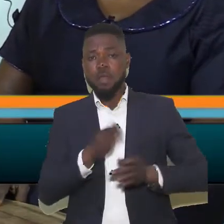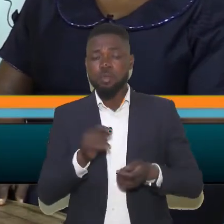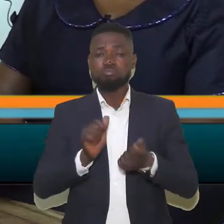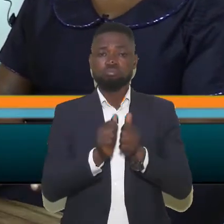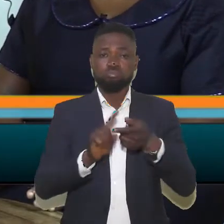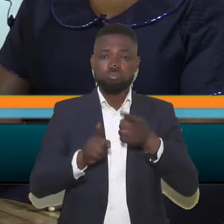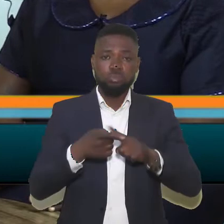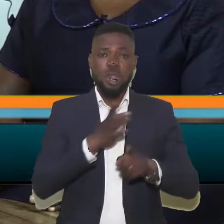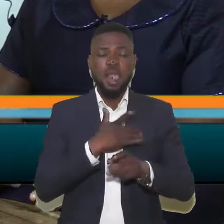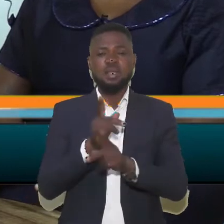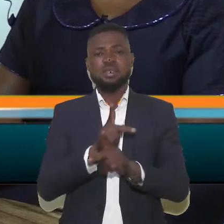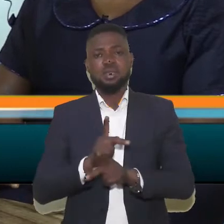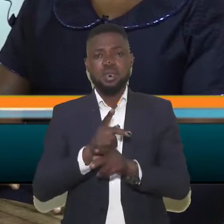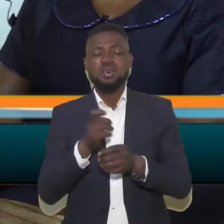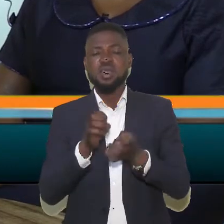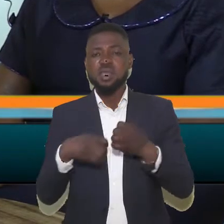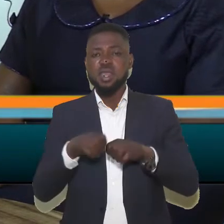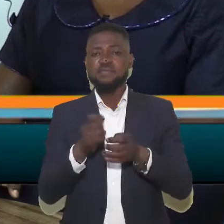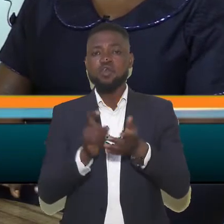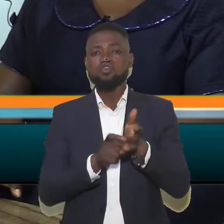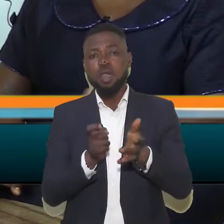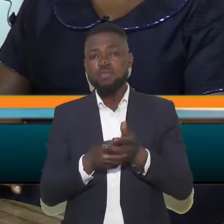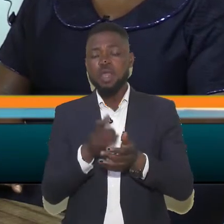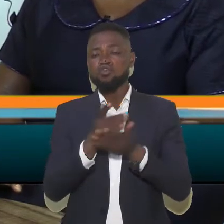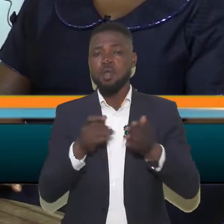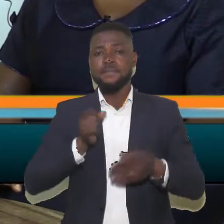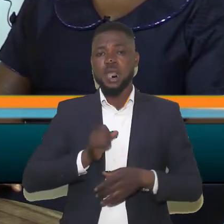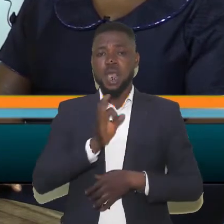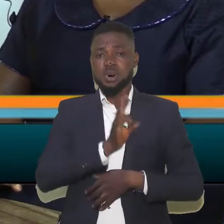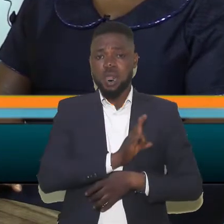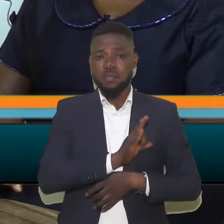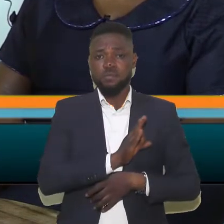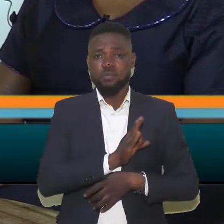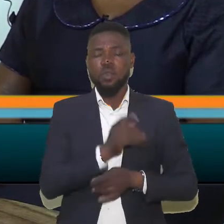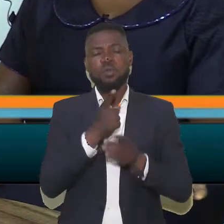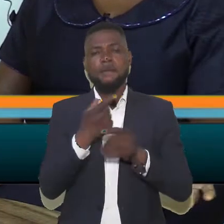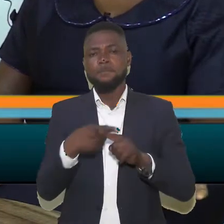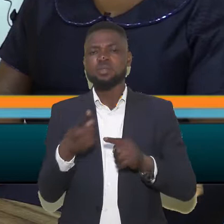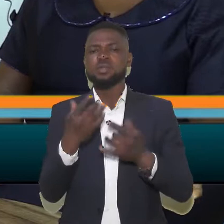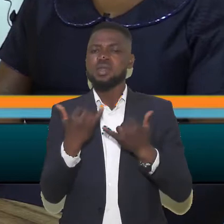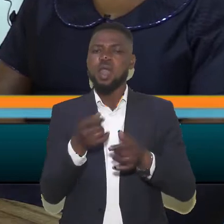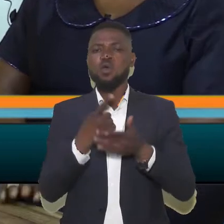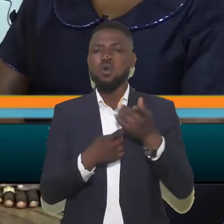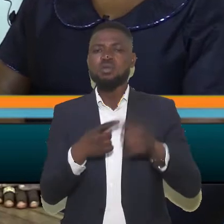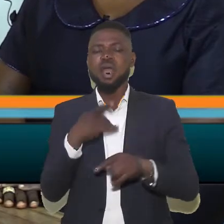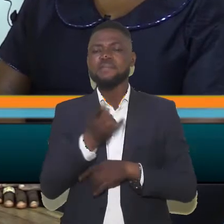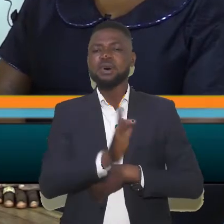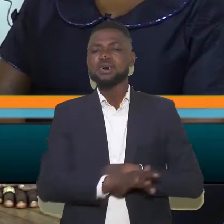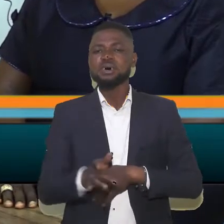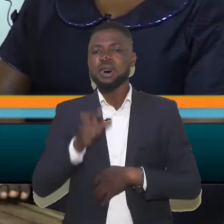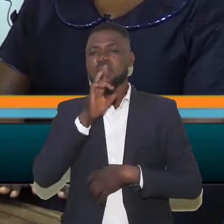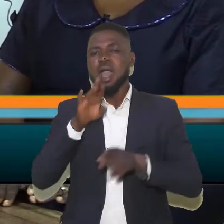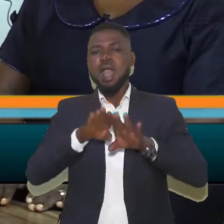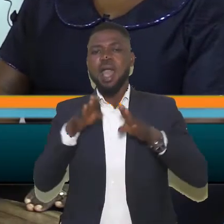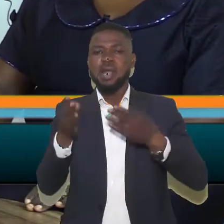friend. They are forced to leave the child in the care, sometimes of staff. Now, what happens?